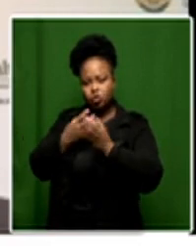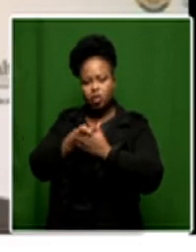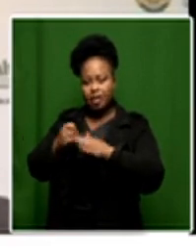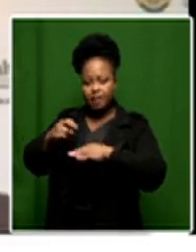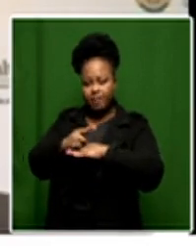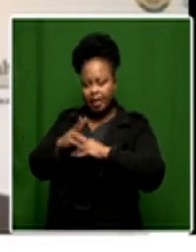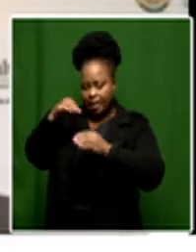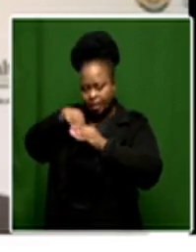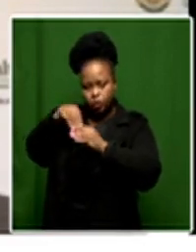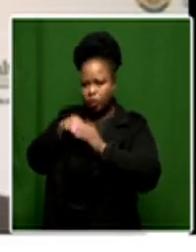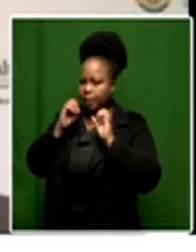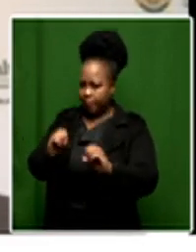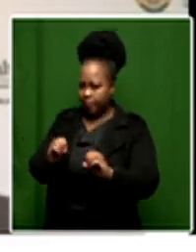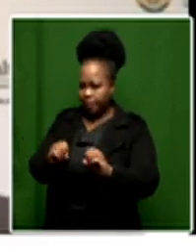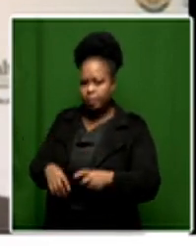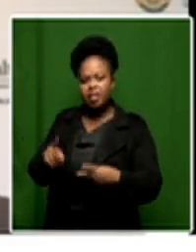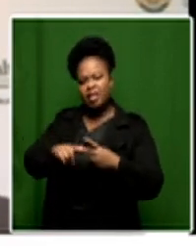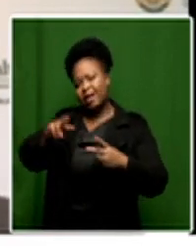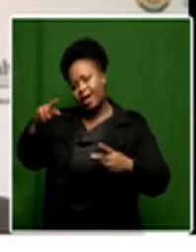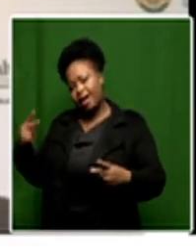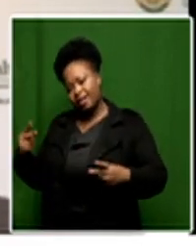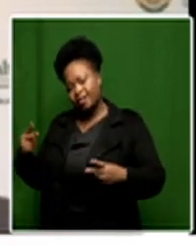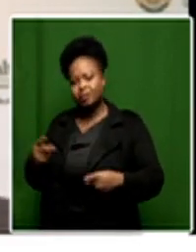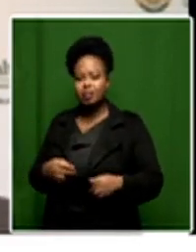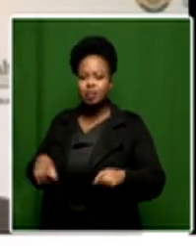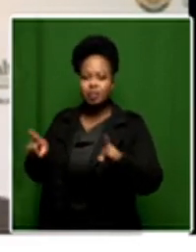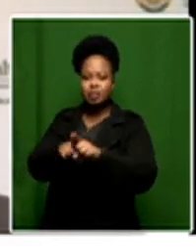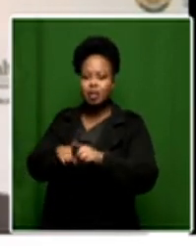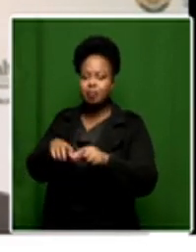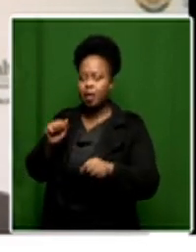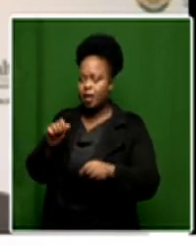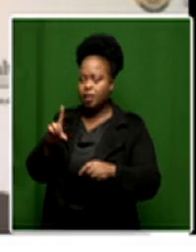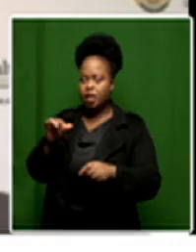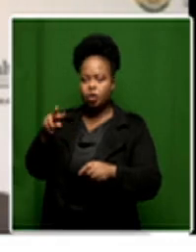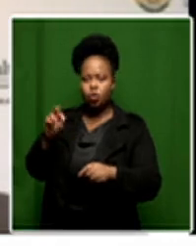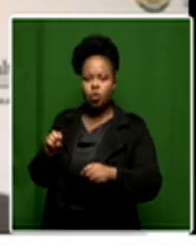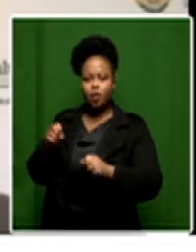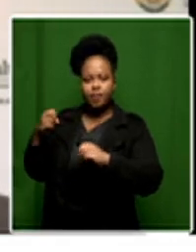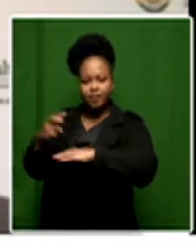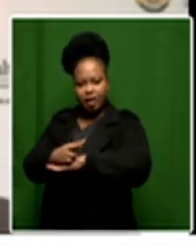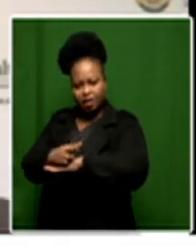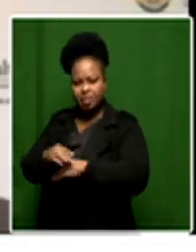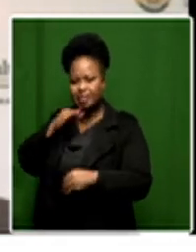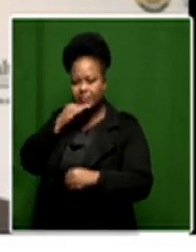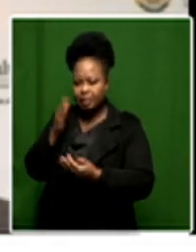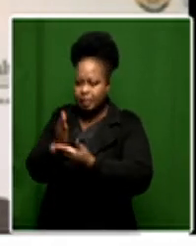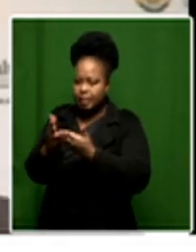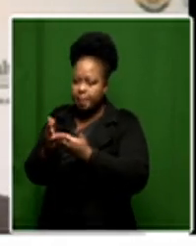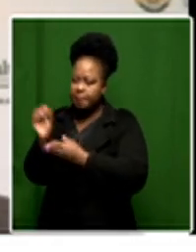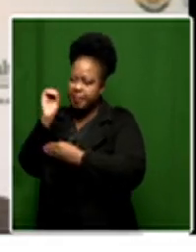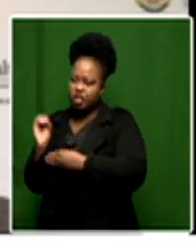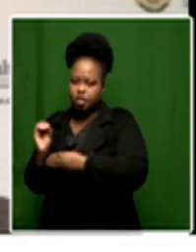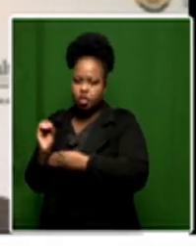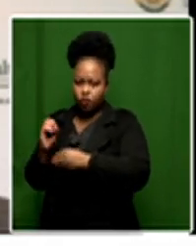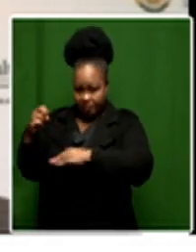viral particle. The others are based on an adenovirus vector, which is using portions of